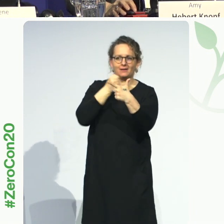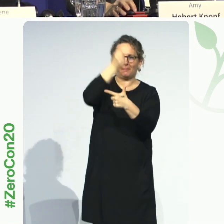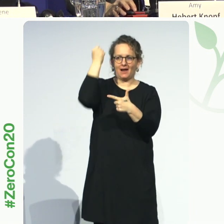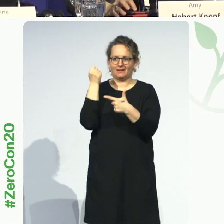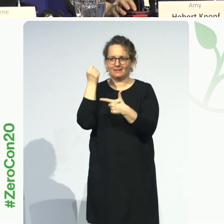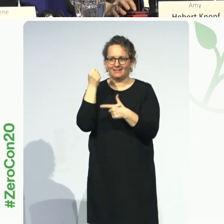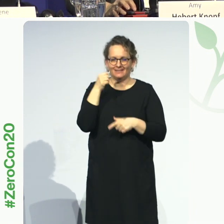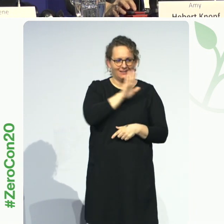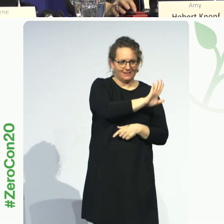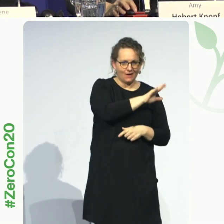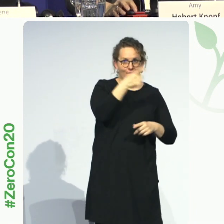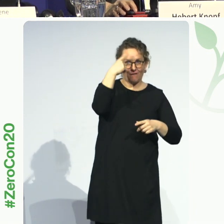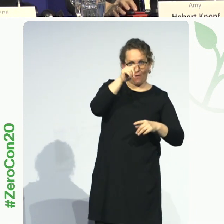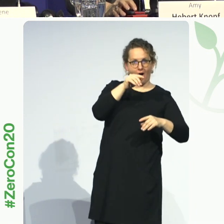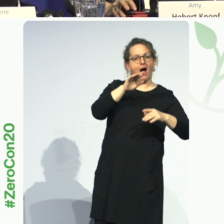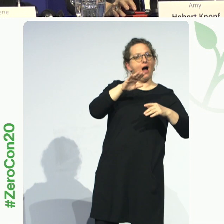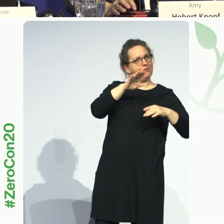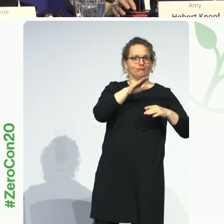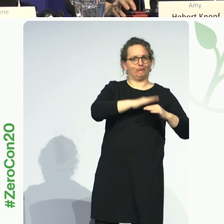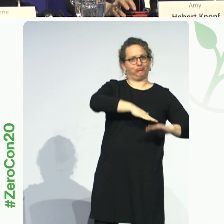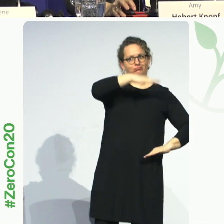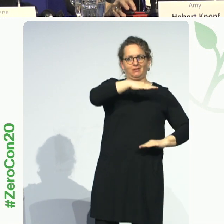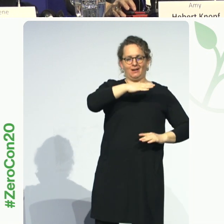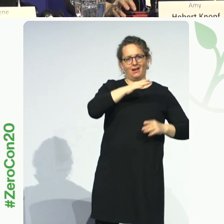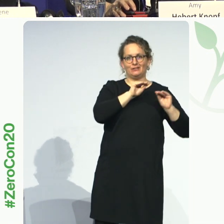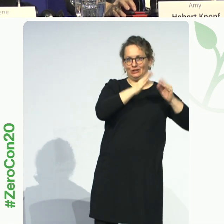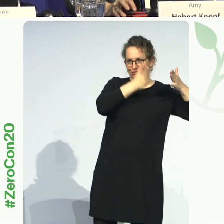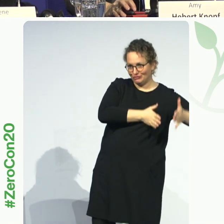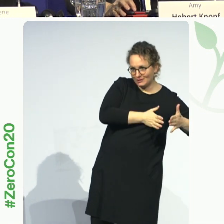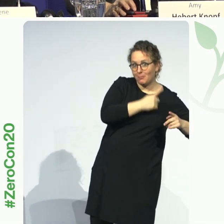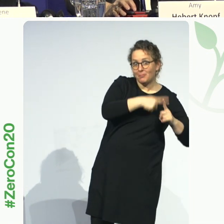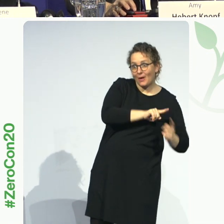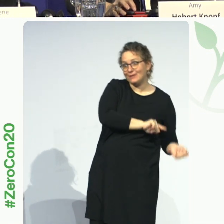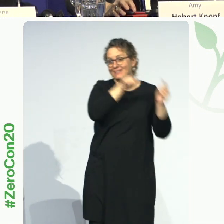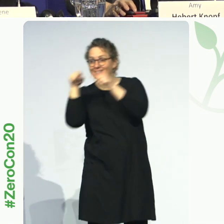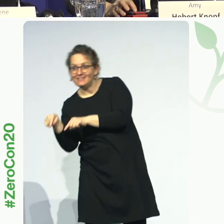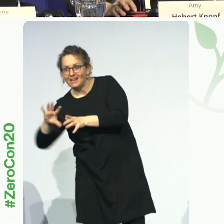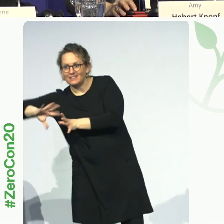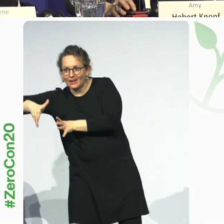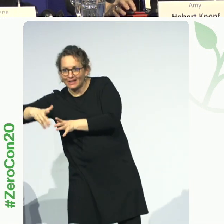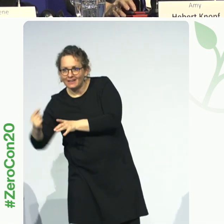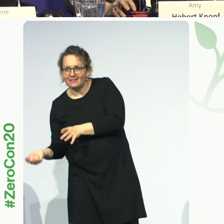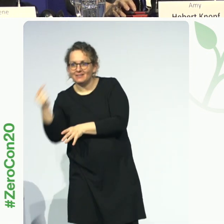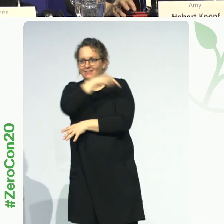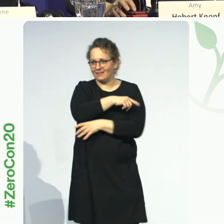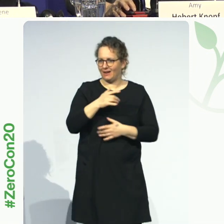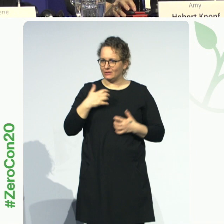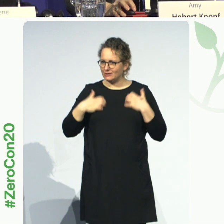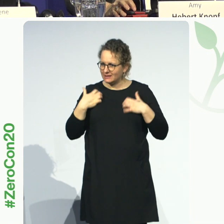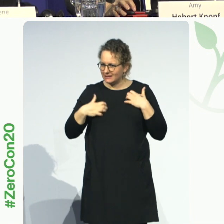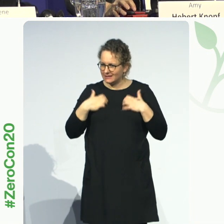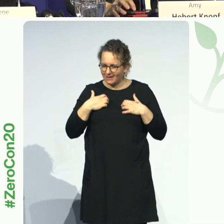interns. The first benefit to all involved in the project is the development of leadership skills through